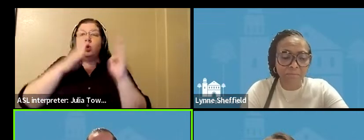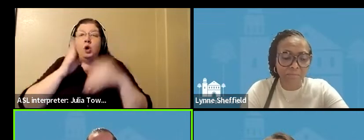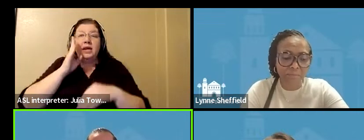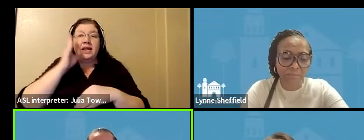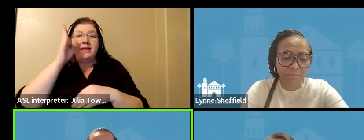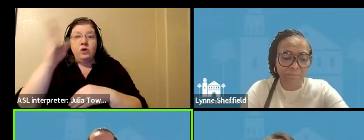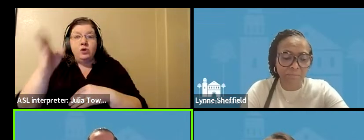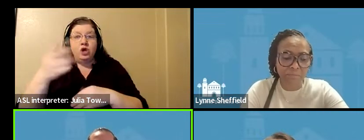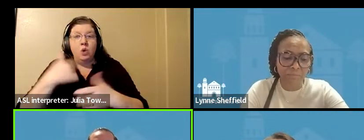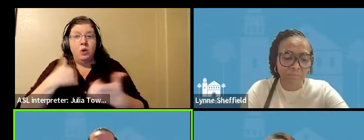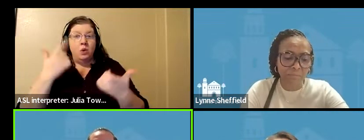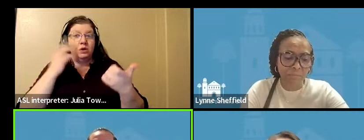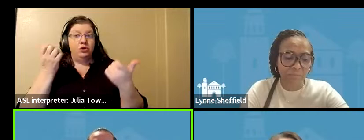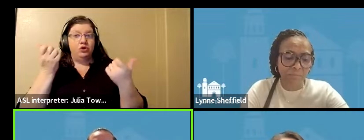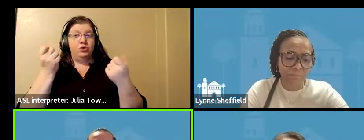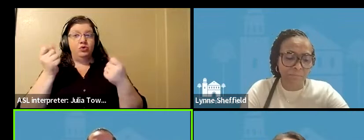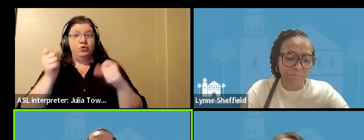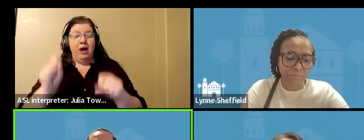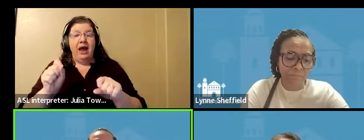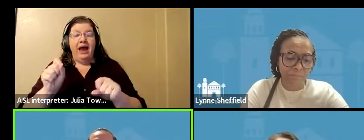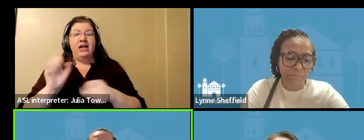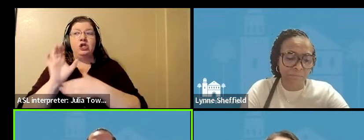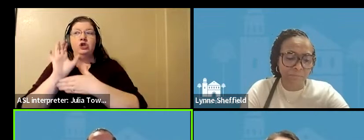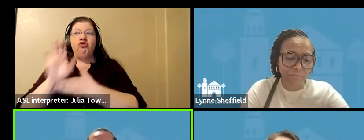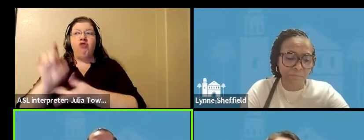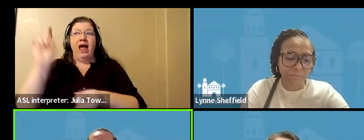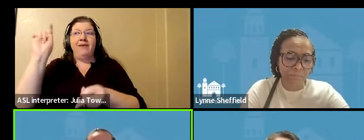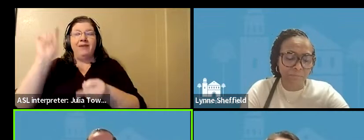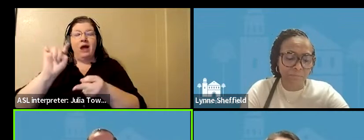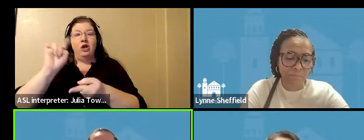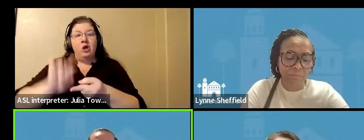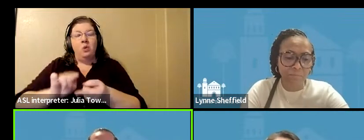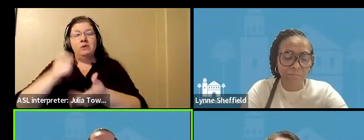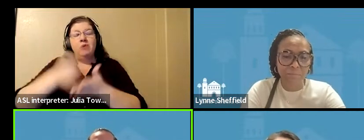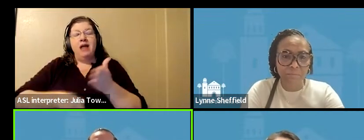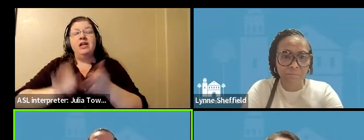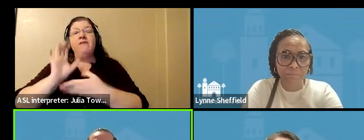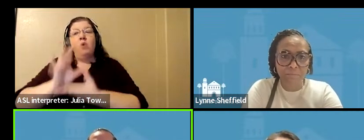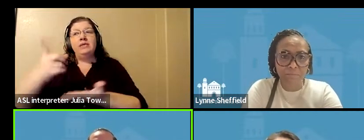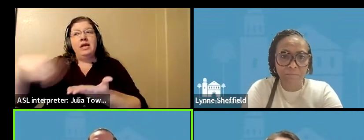to try and drive down to the lowest price, forcing them to absorb